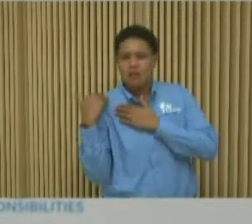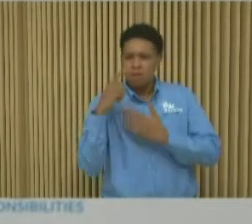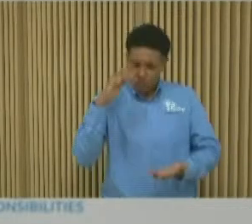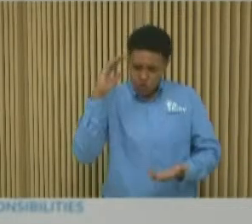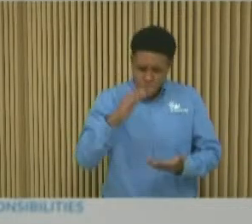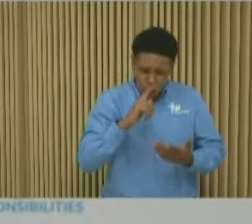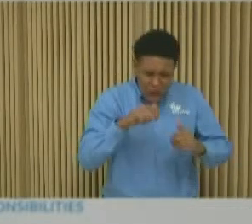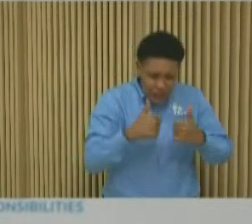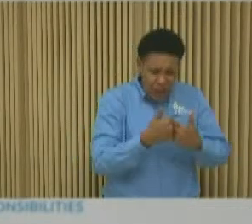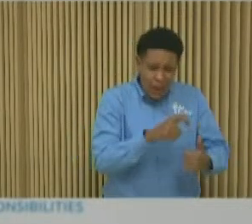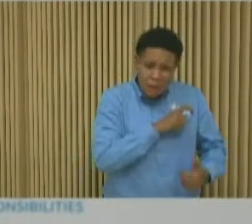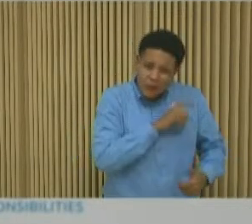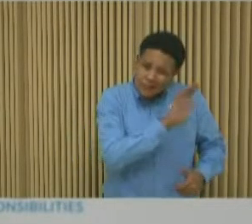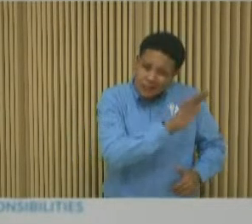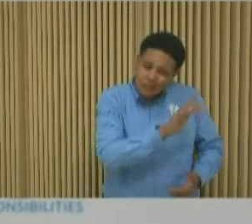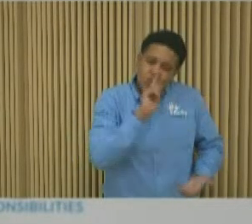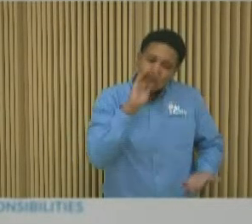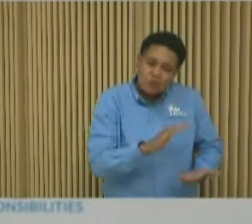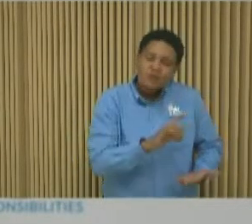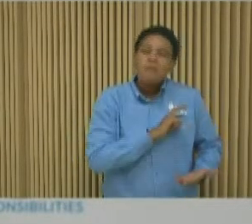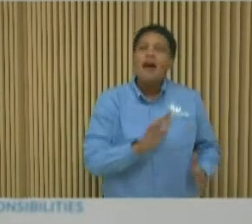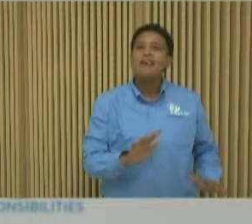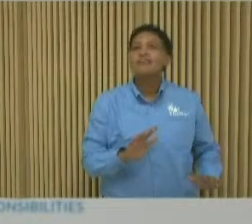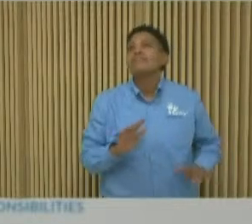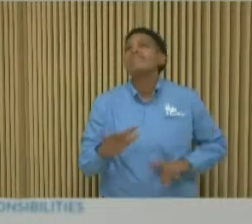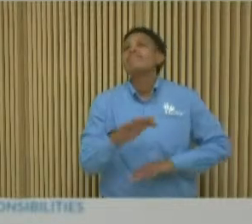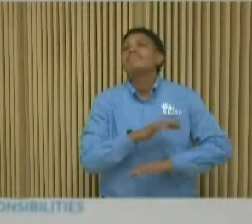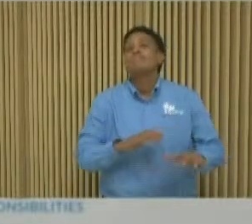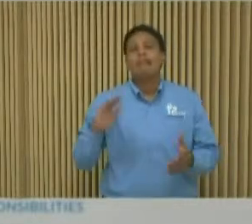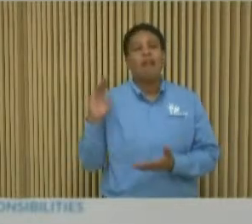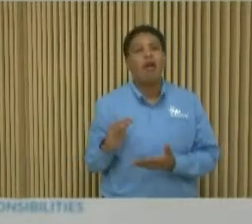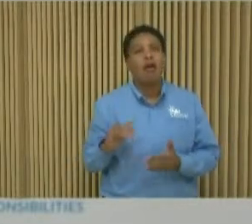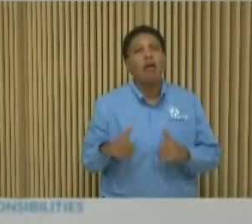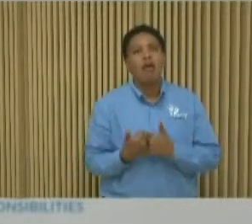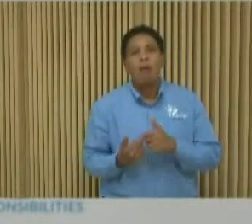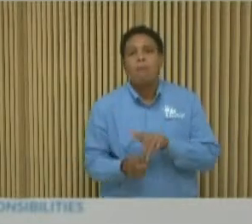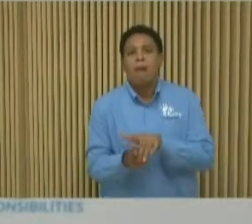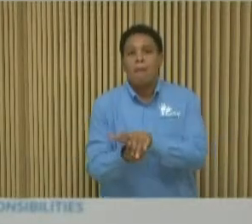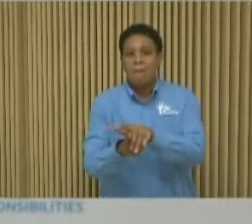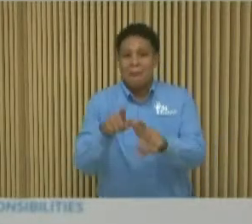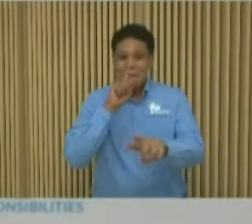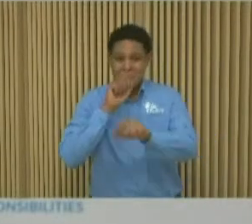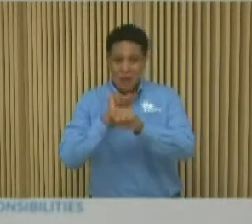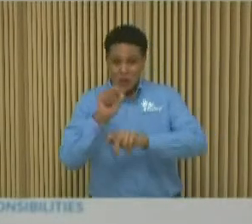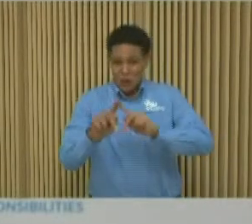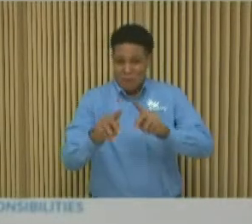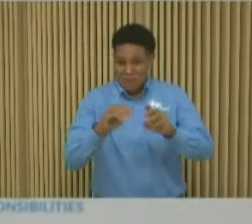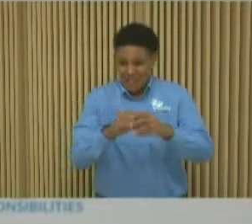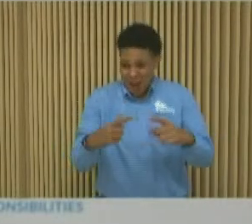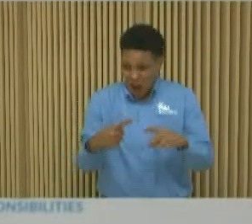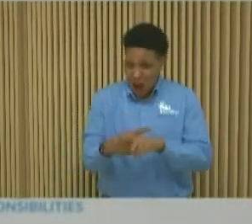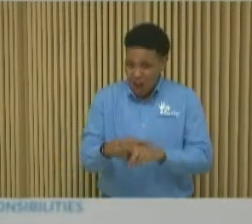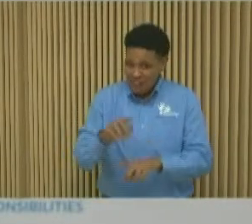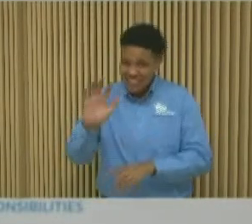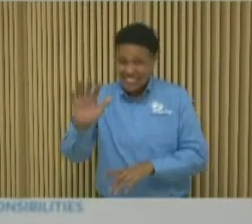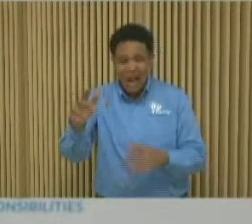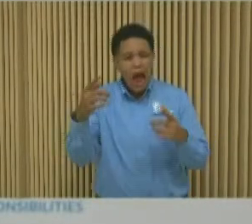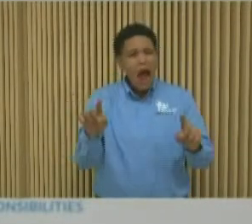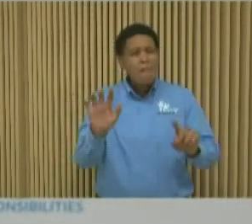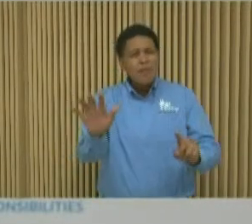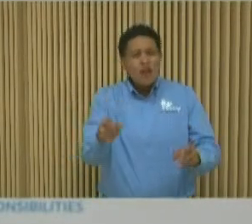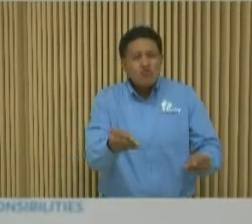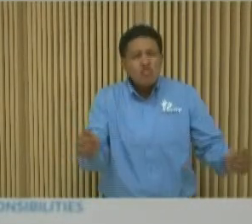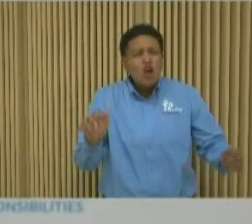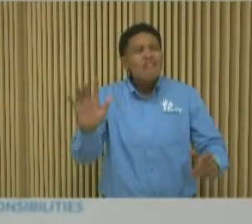challenges to the police, and ensuring that when people get into conflict, they resolve